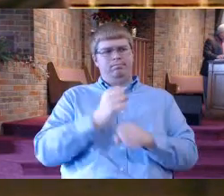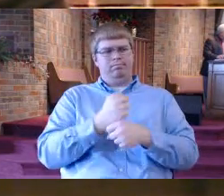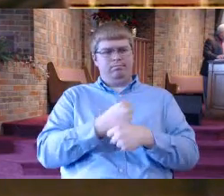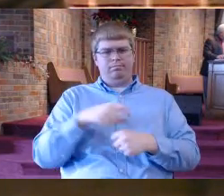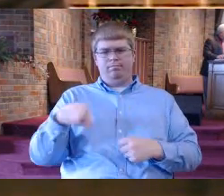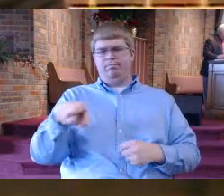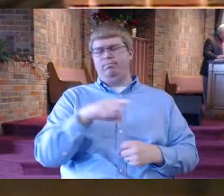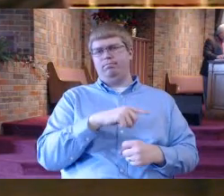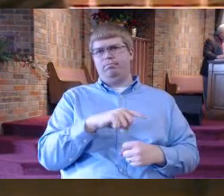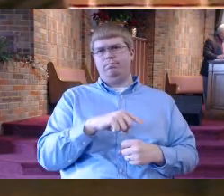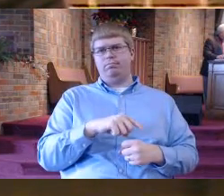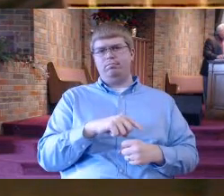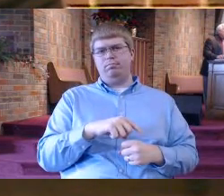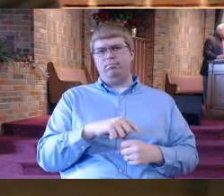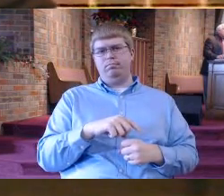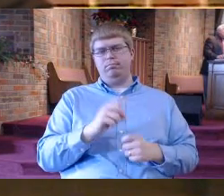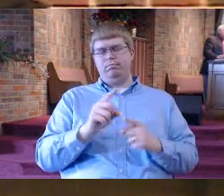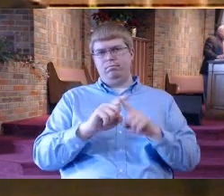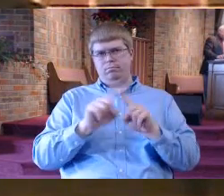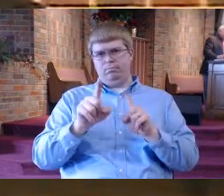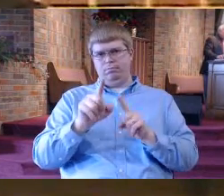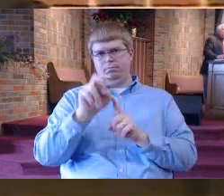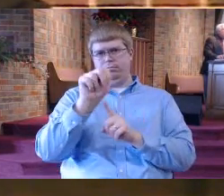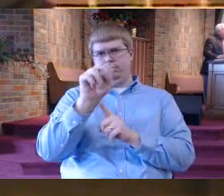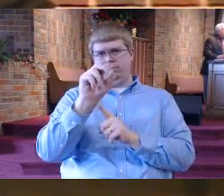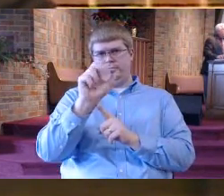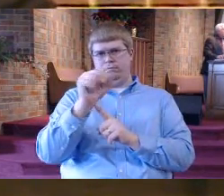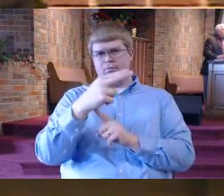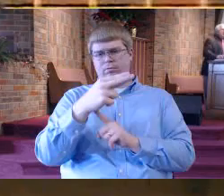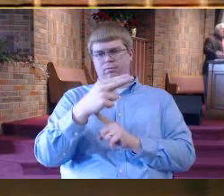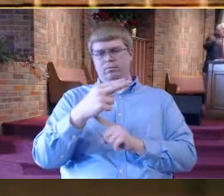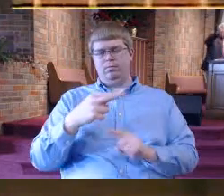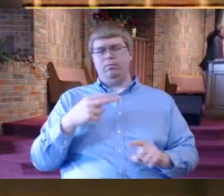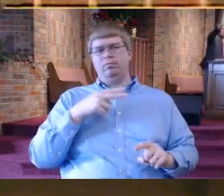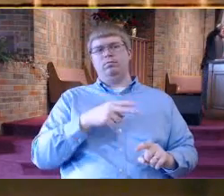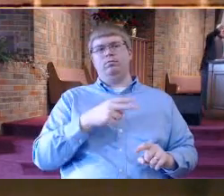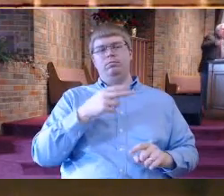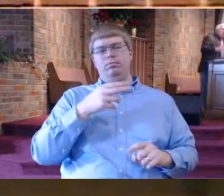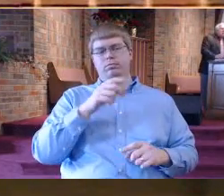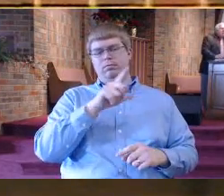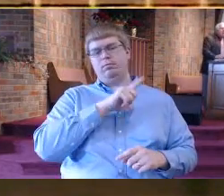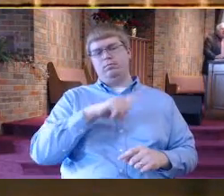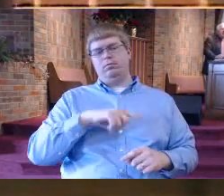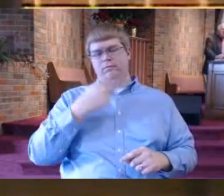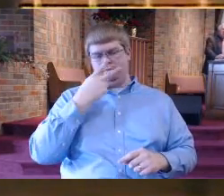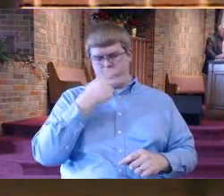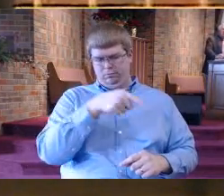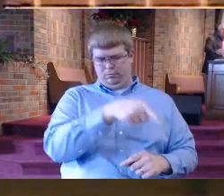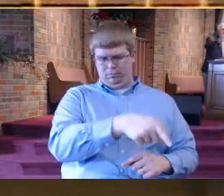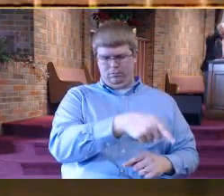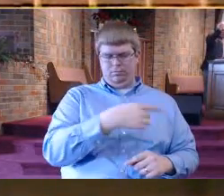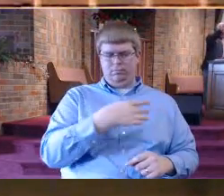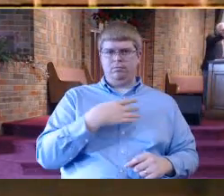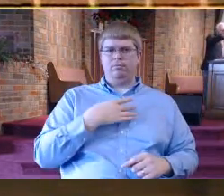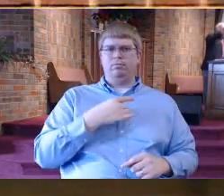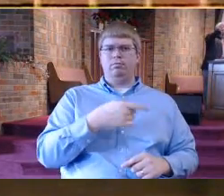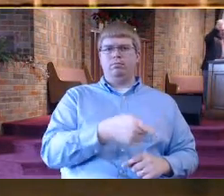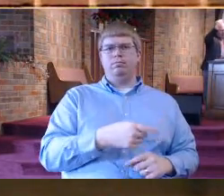Noah found grace in the eyes of the Lord." God not only spoke, God saw. When